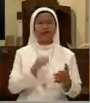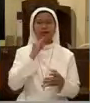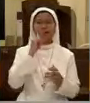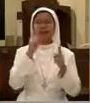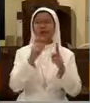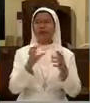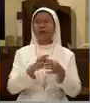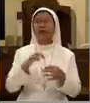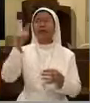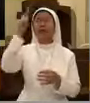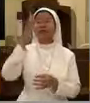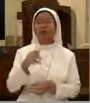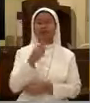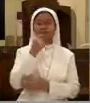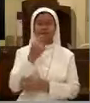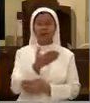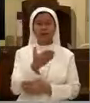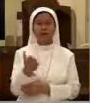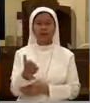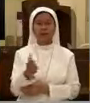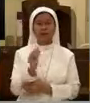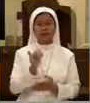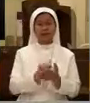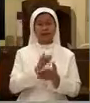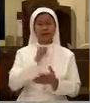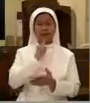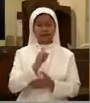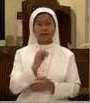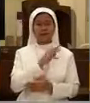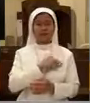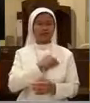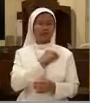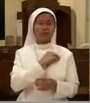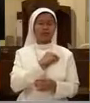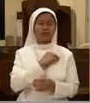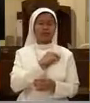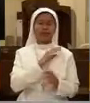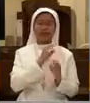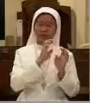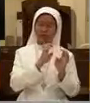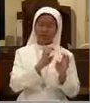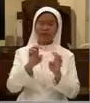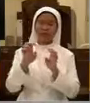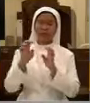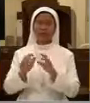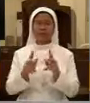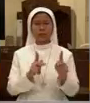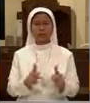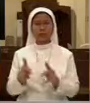God tell you? That is already a missionary evangelizing preparation.